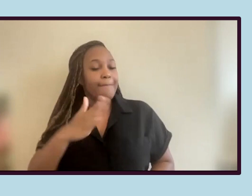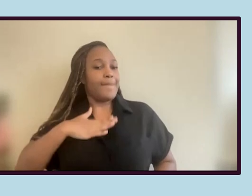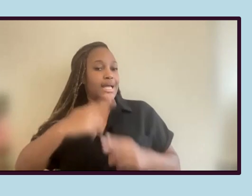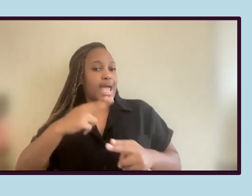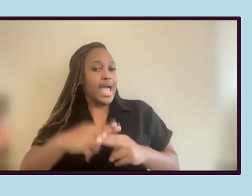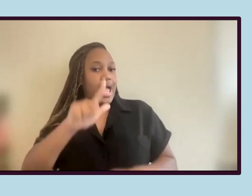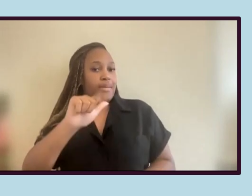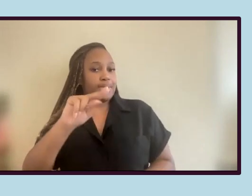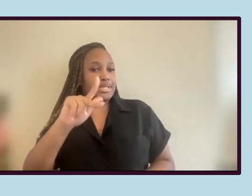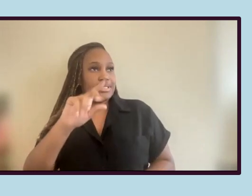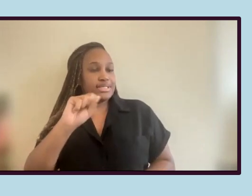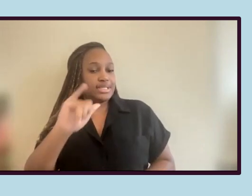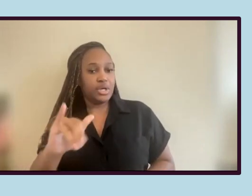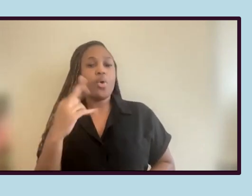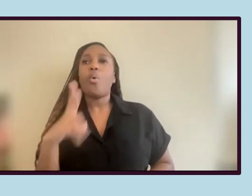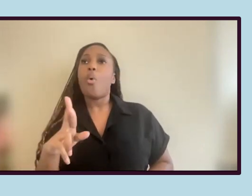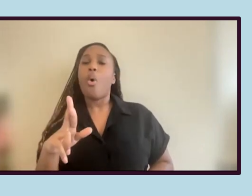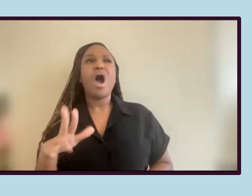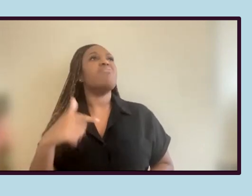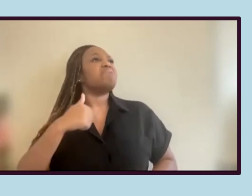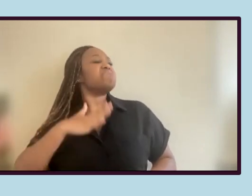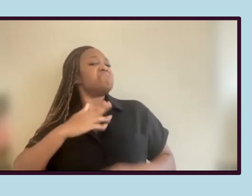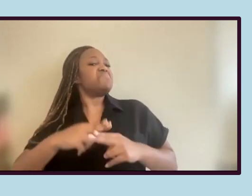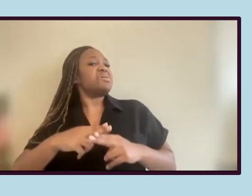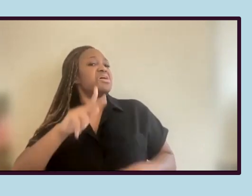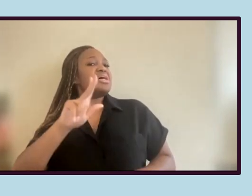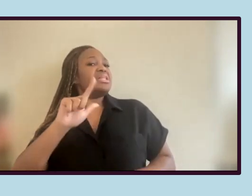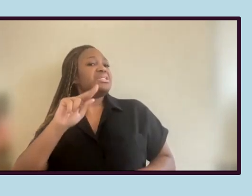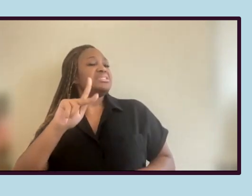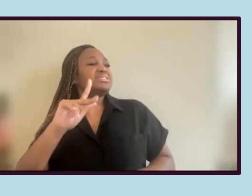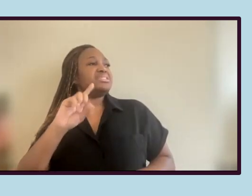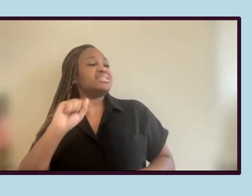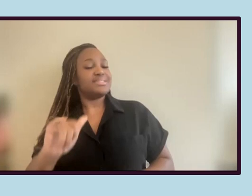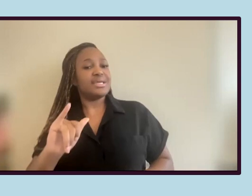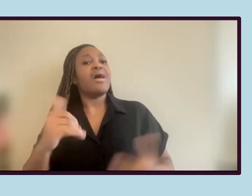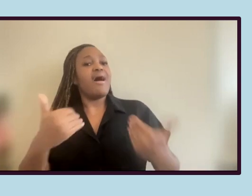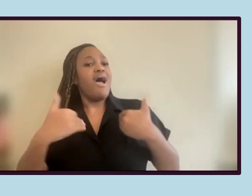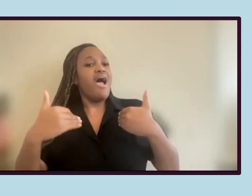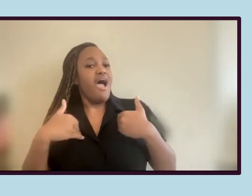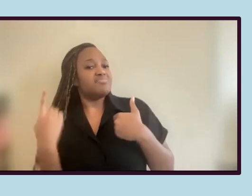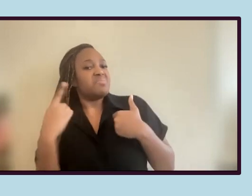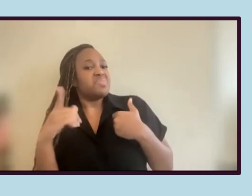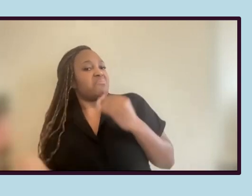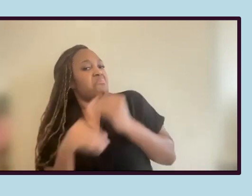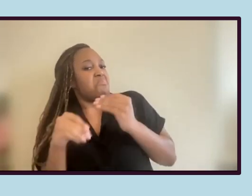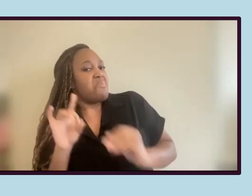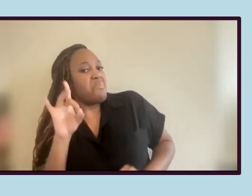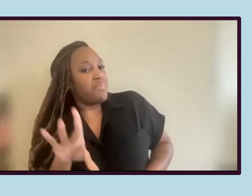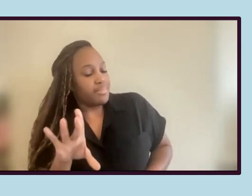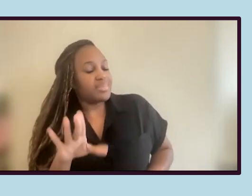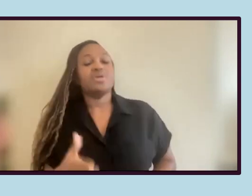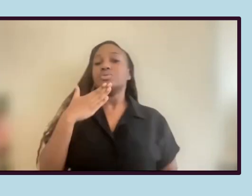who that is a new experience, congratulations. It's good to have a new experience, isn't it? Yes. And all of us